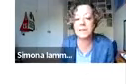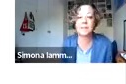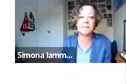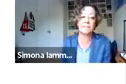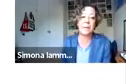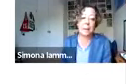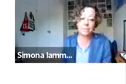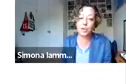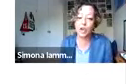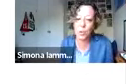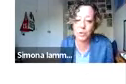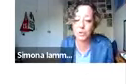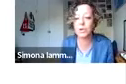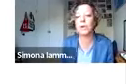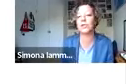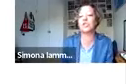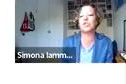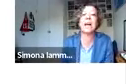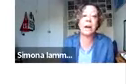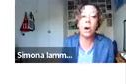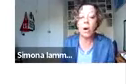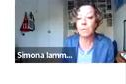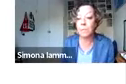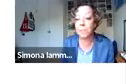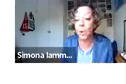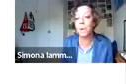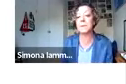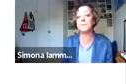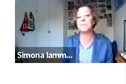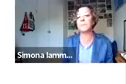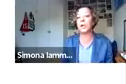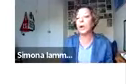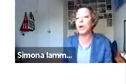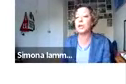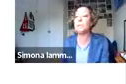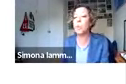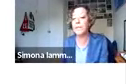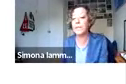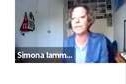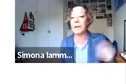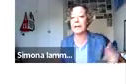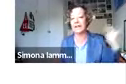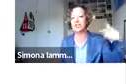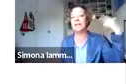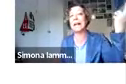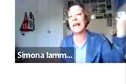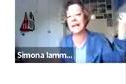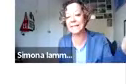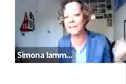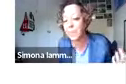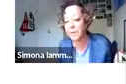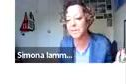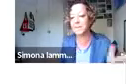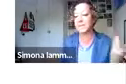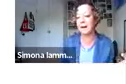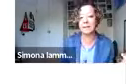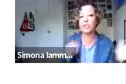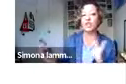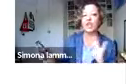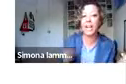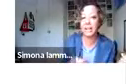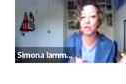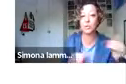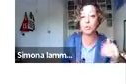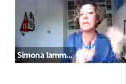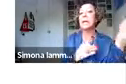earners. This map shows the share of employed people earning more than the national 80th percentile,